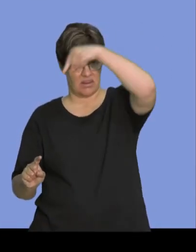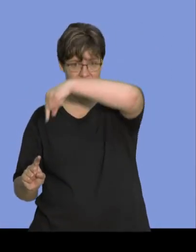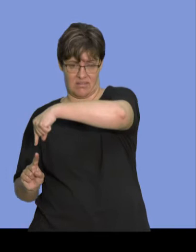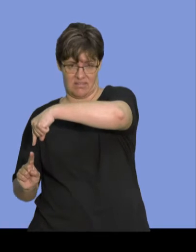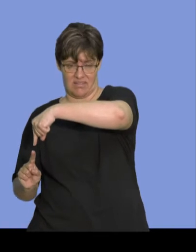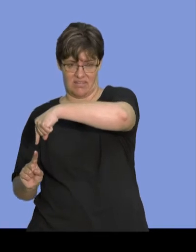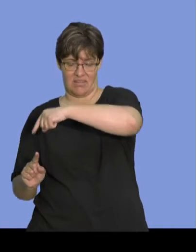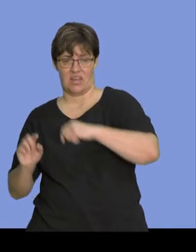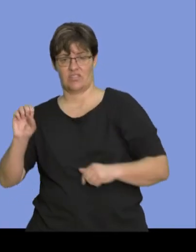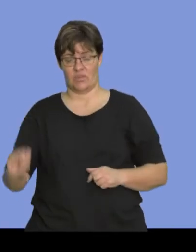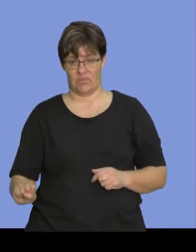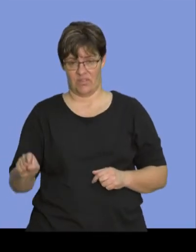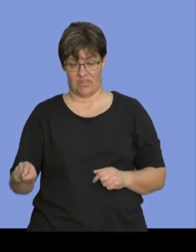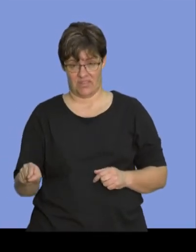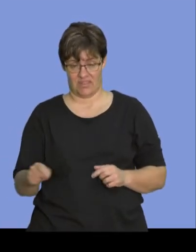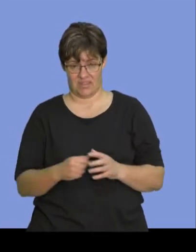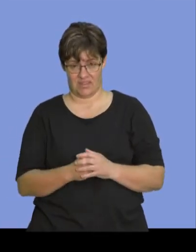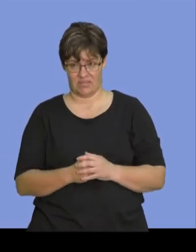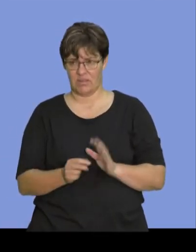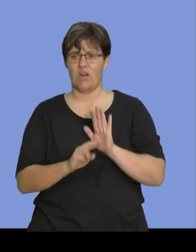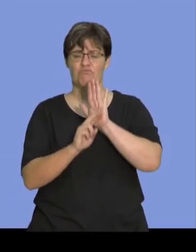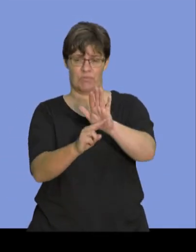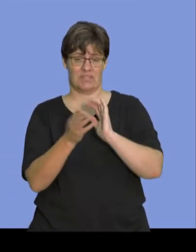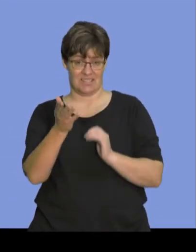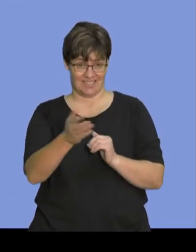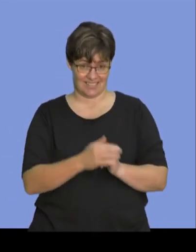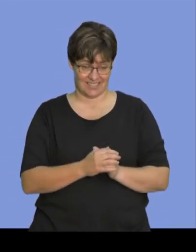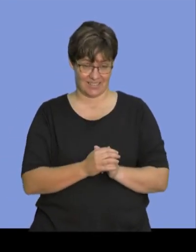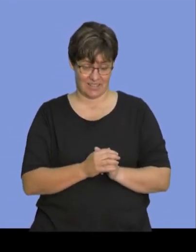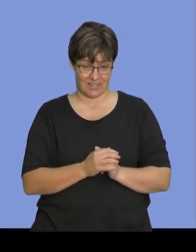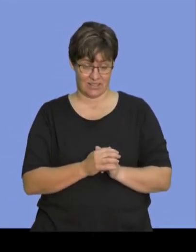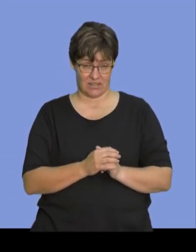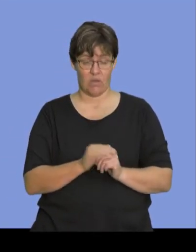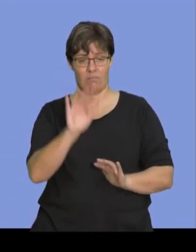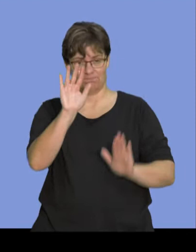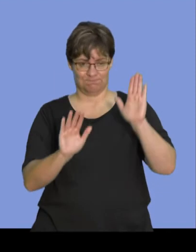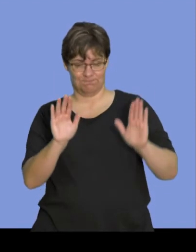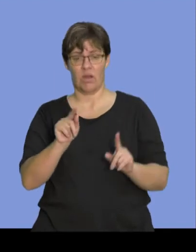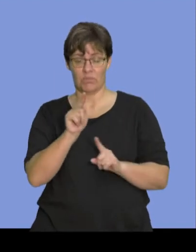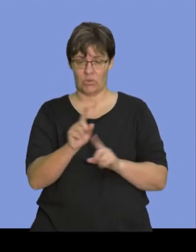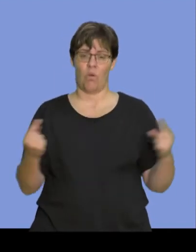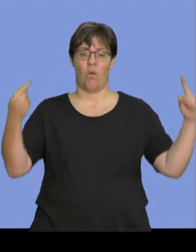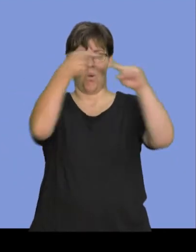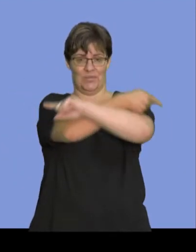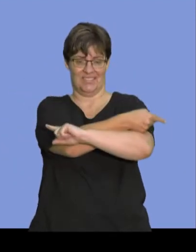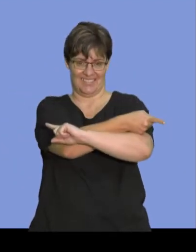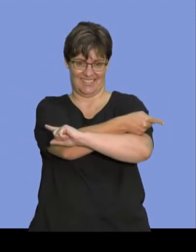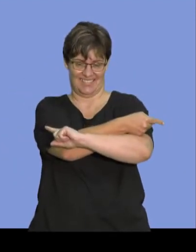away from the north. So this is the representation of the field pattern when two opposite